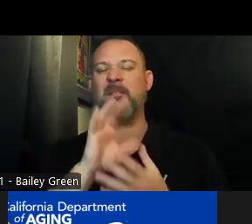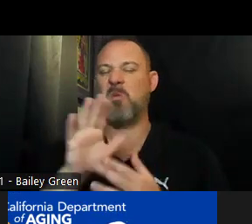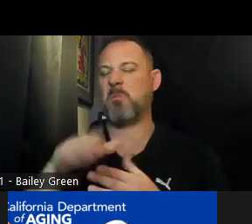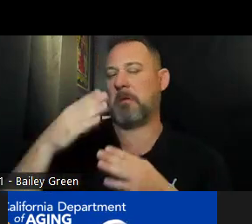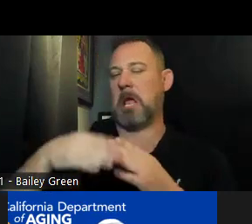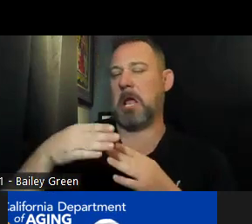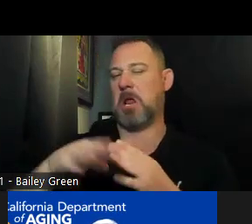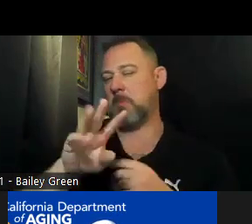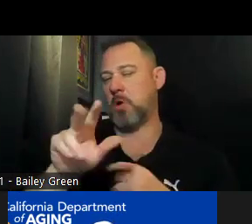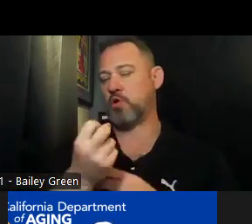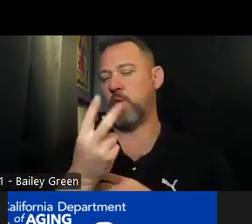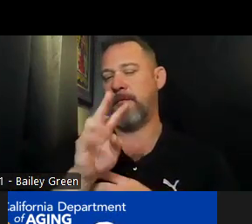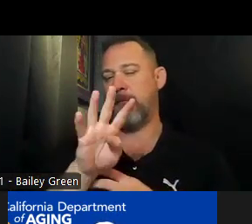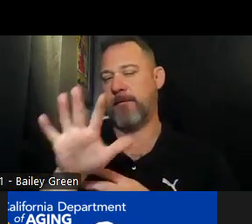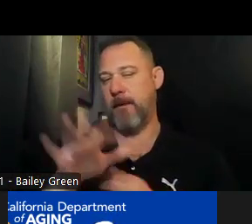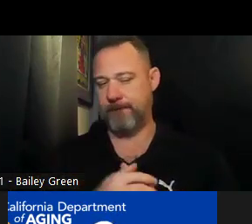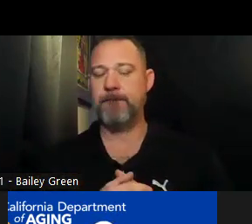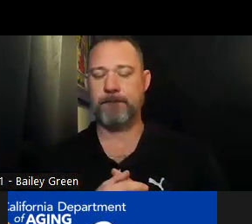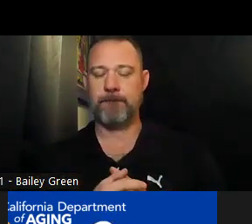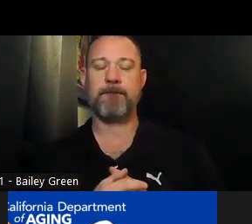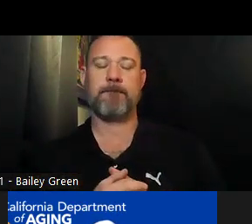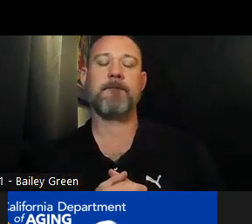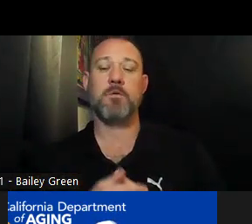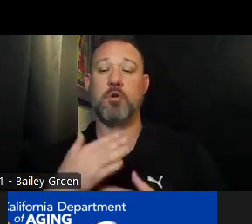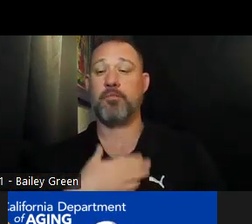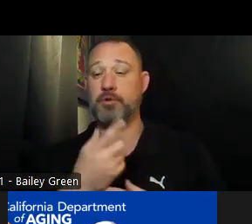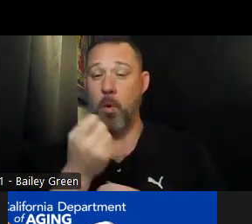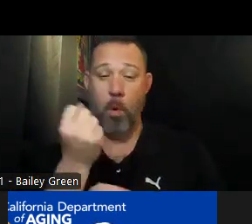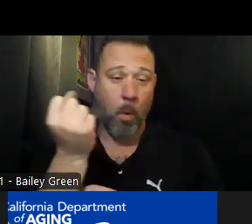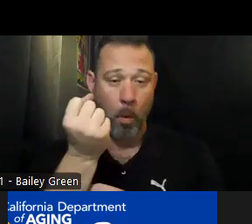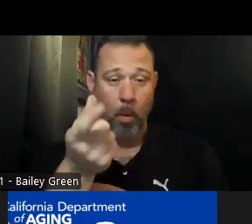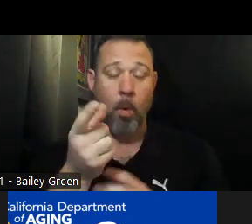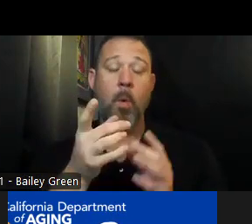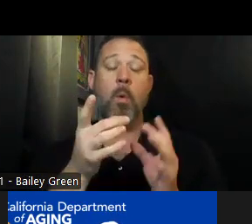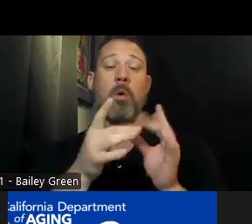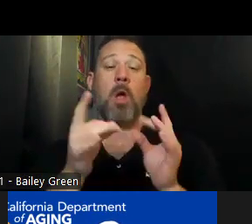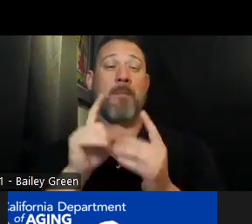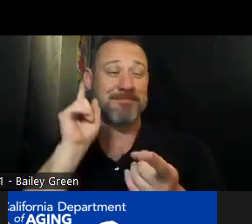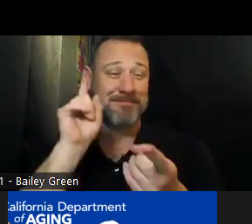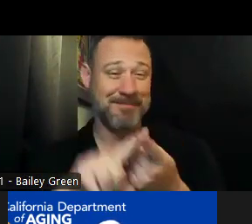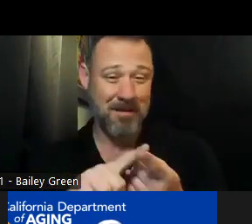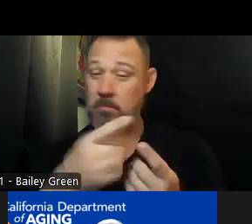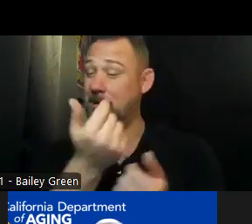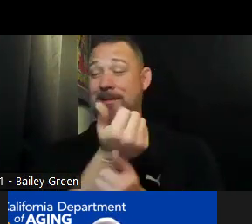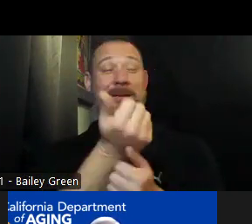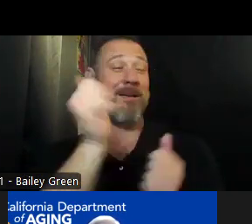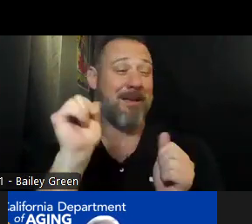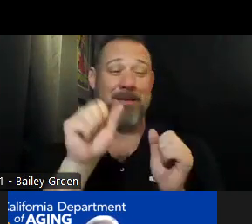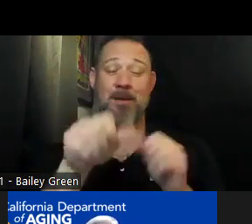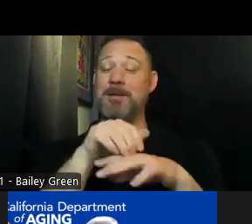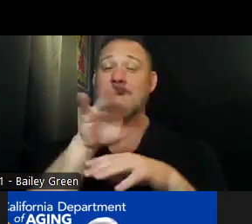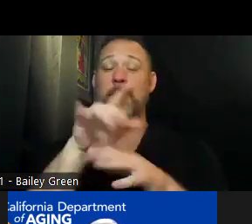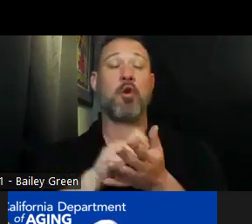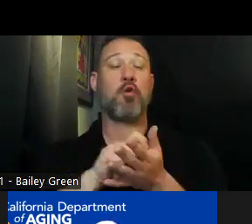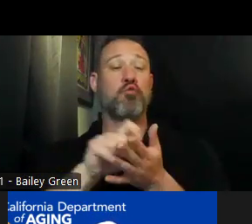around 12:45. So we appreciate your holding your comments until that time. But at any time, you can submit written